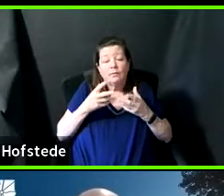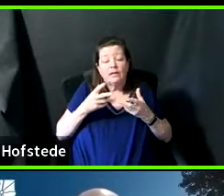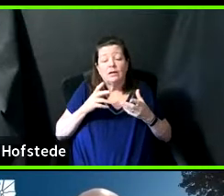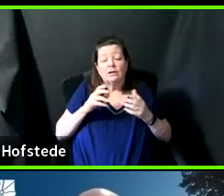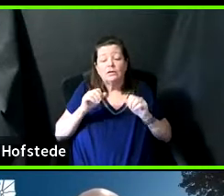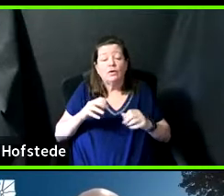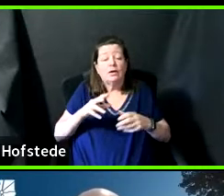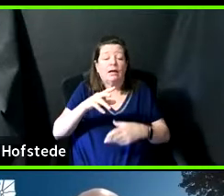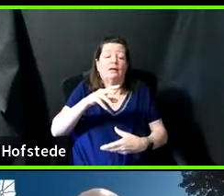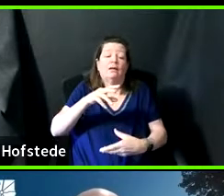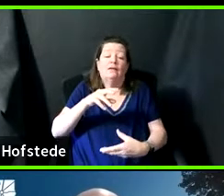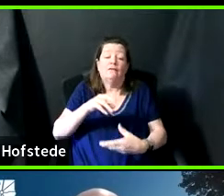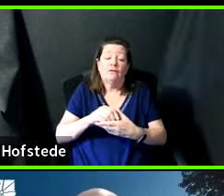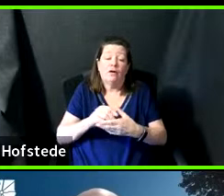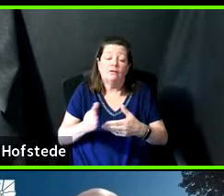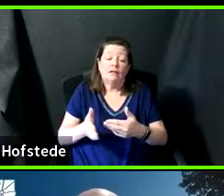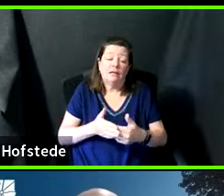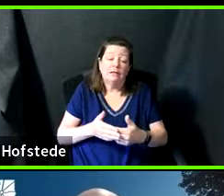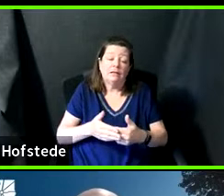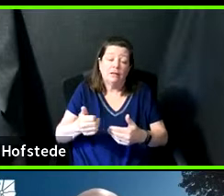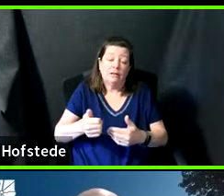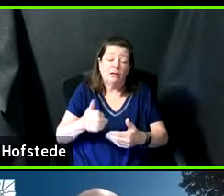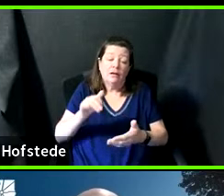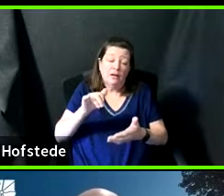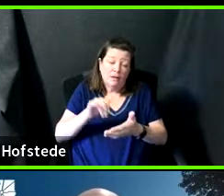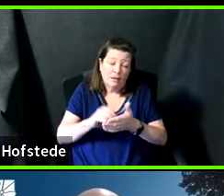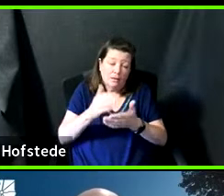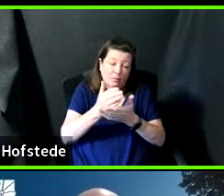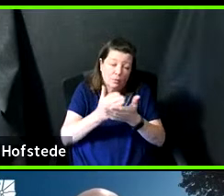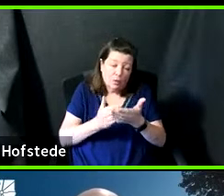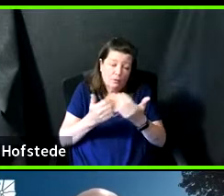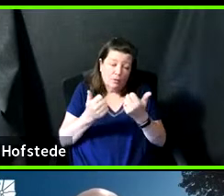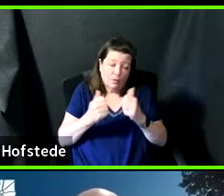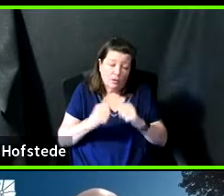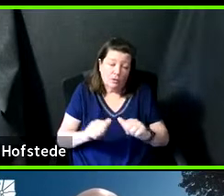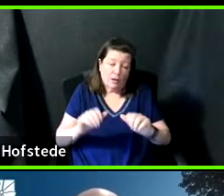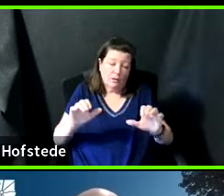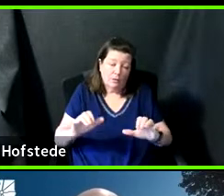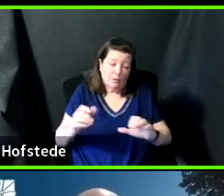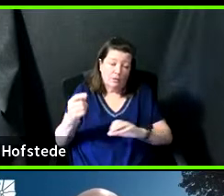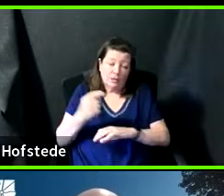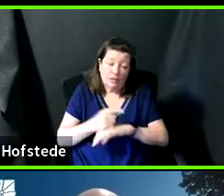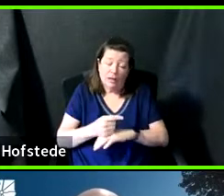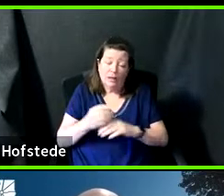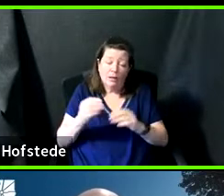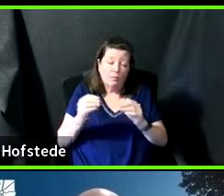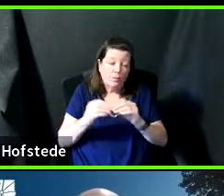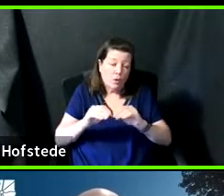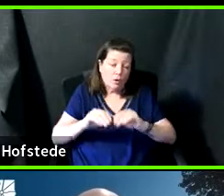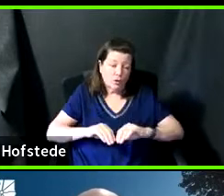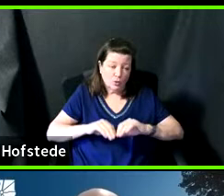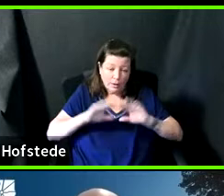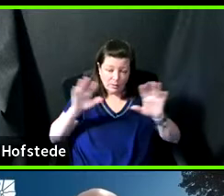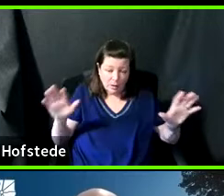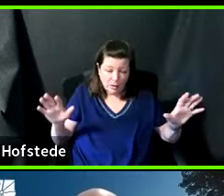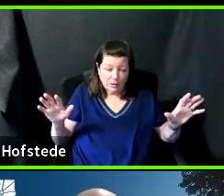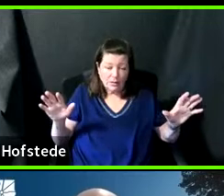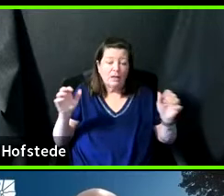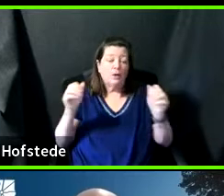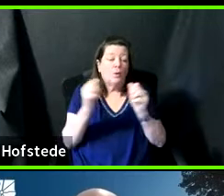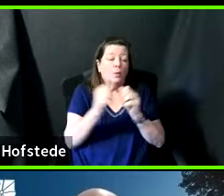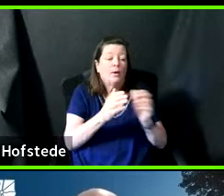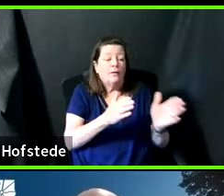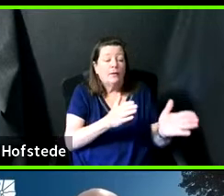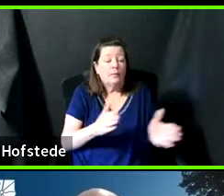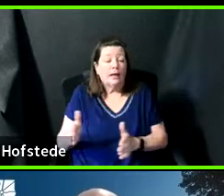bit easier. So that's part of what we're trying to achieve today. Just more transparency with the plans and